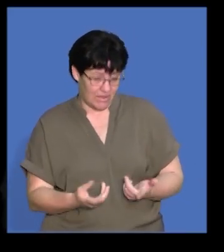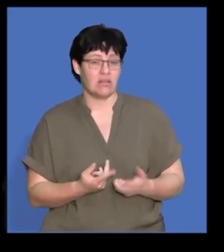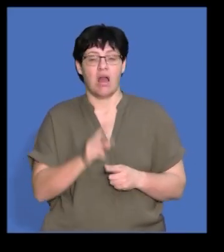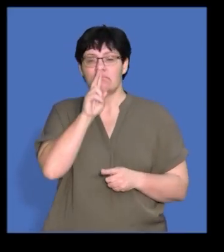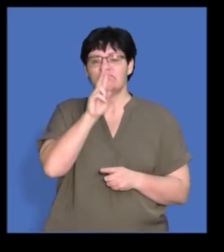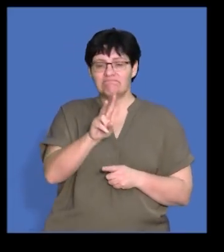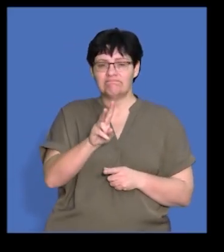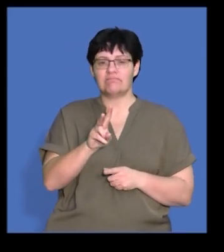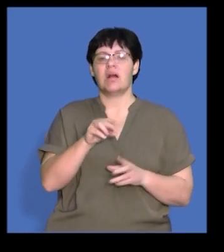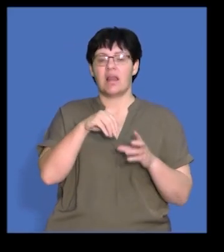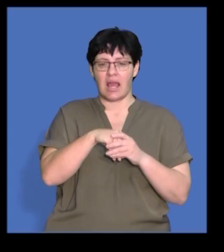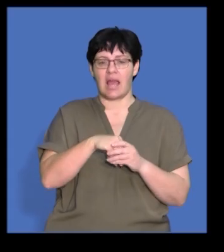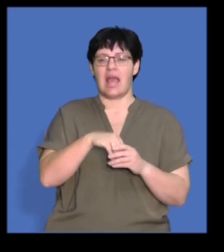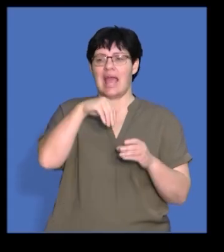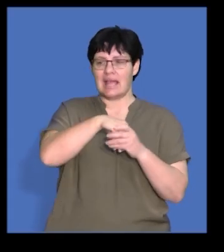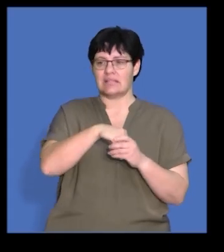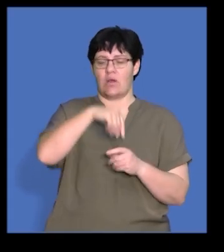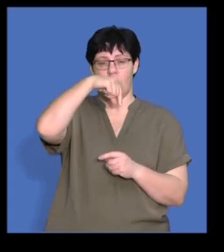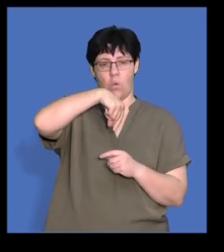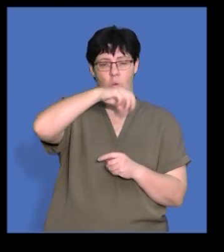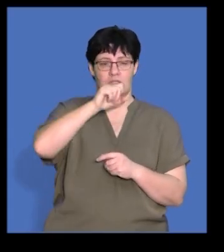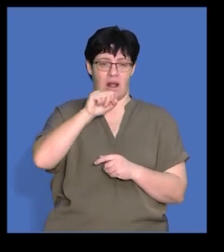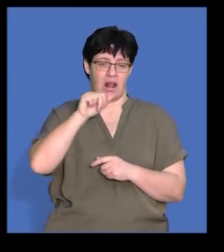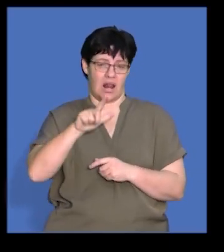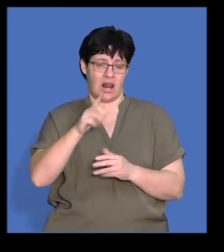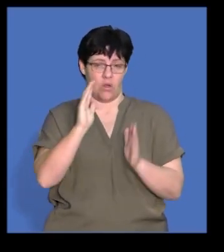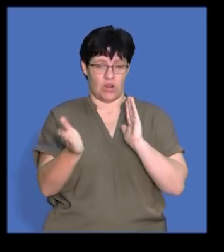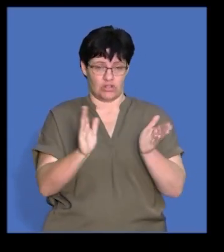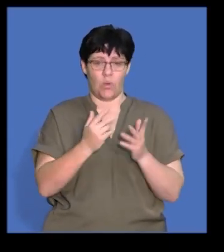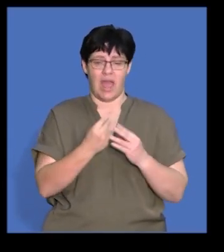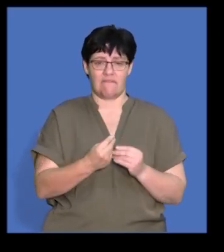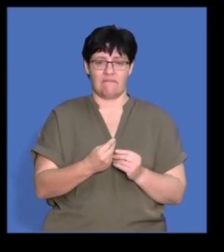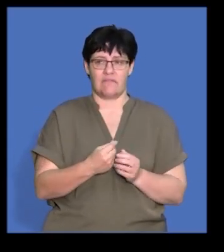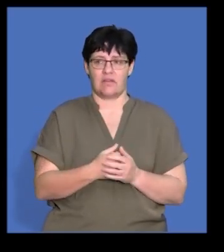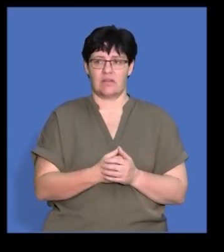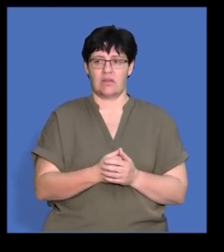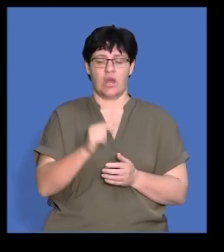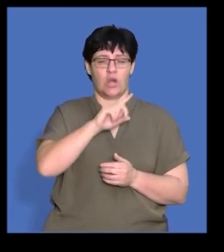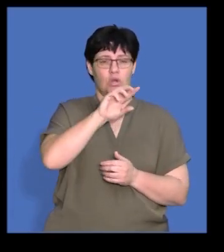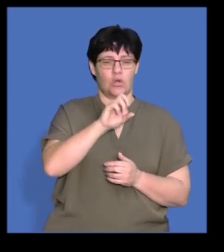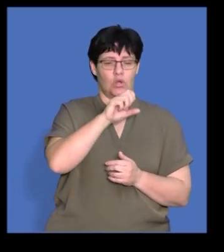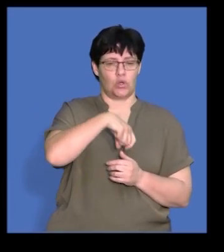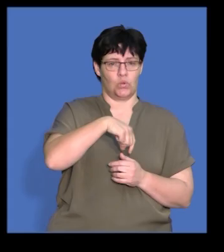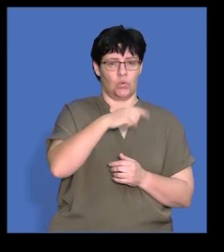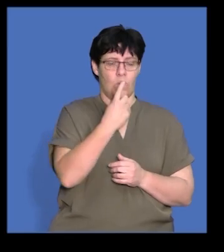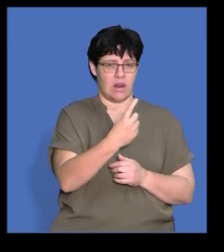looking at the interquartile range. So our interquartile range, we need our Q1,